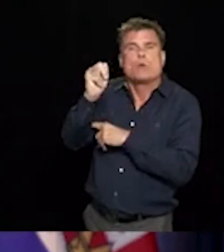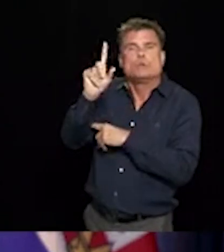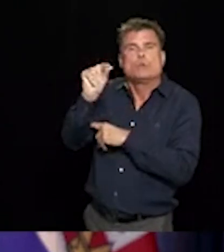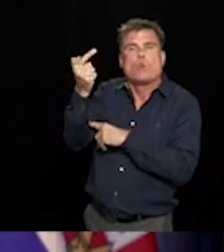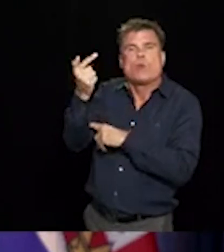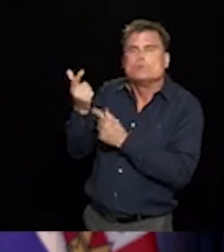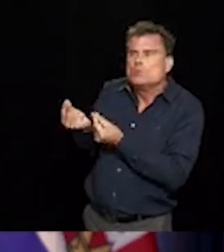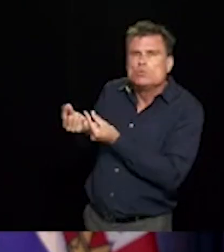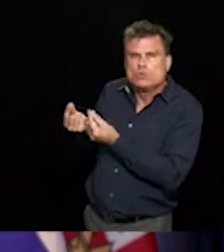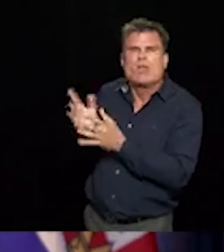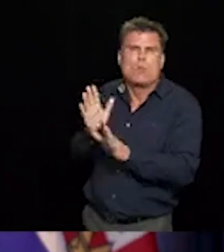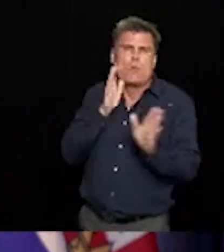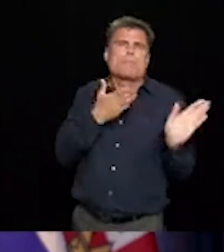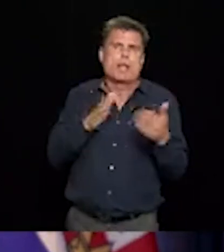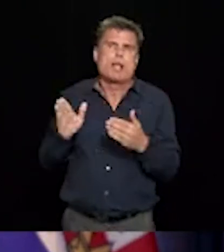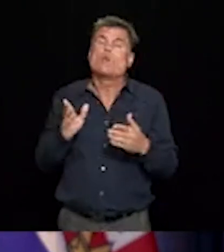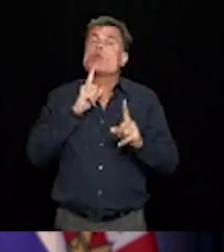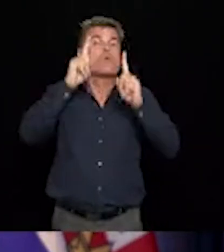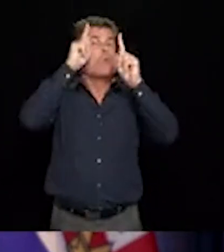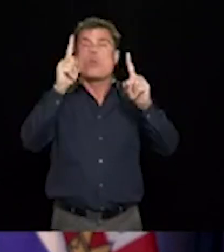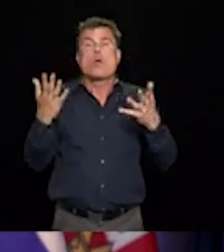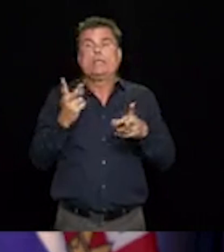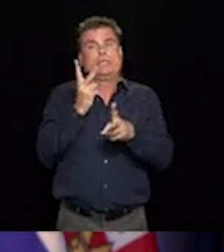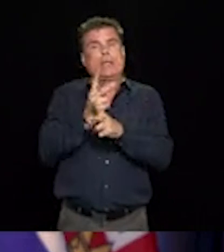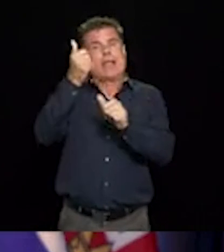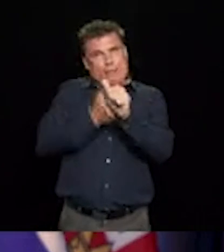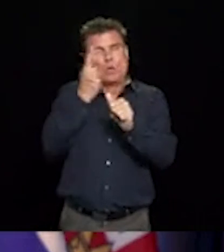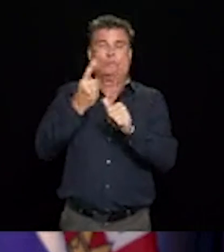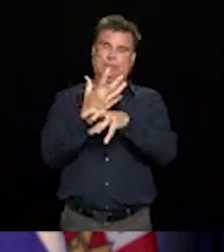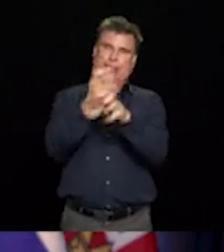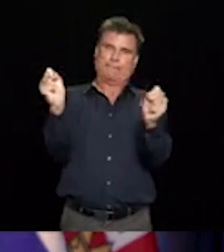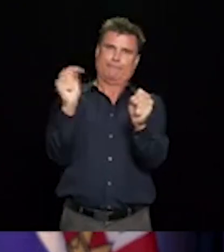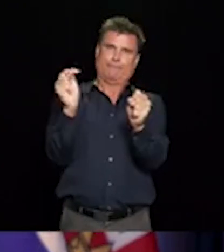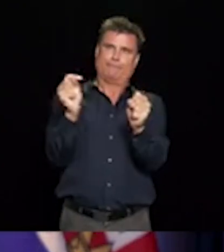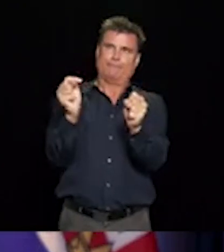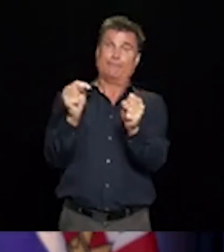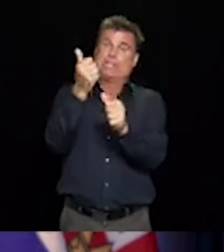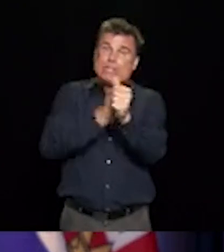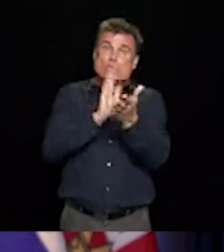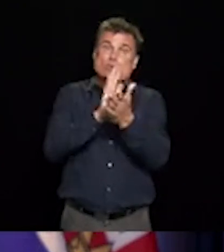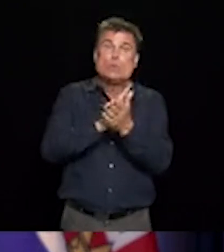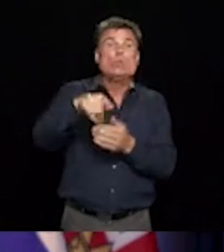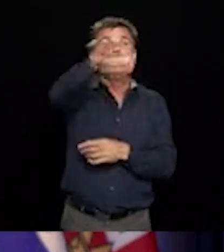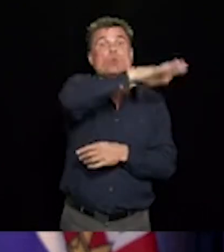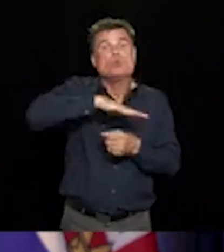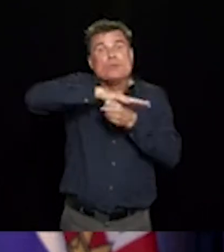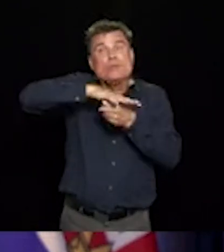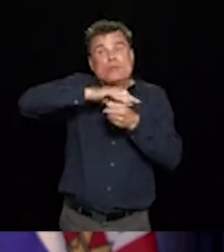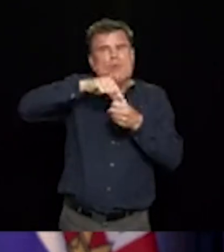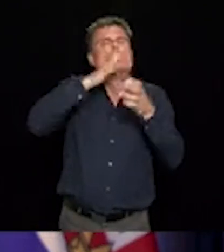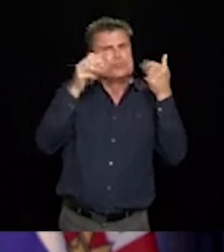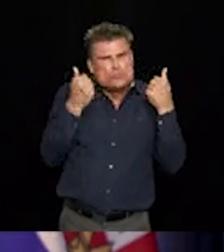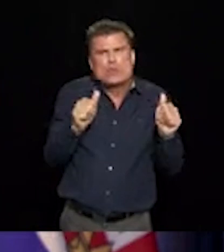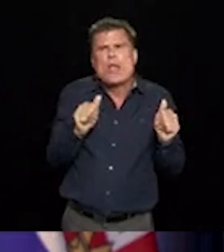in every community in BC. Schools will be responsive to family needs as they go forward, and I think as long